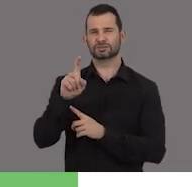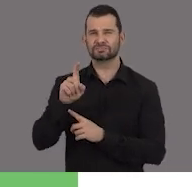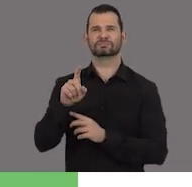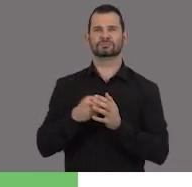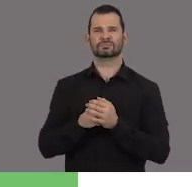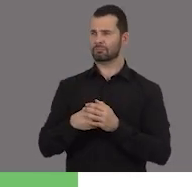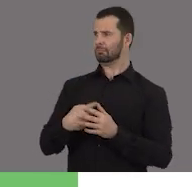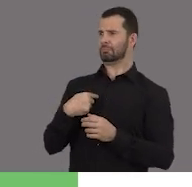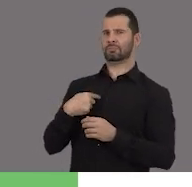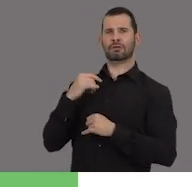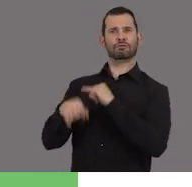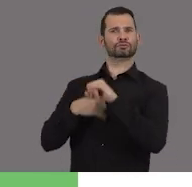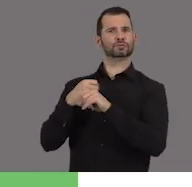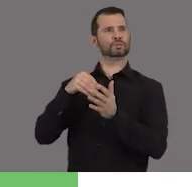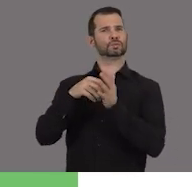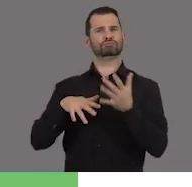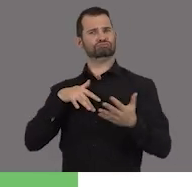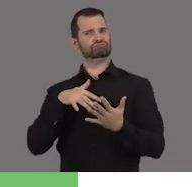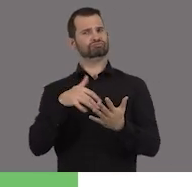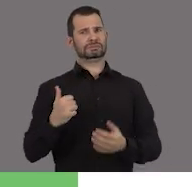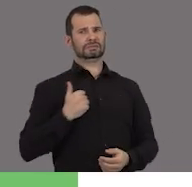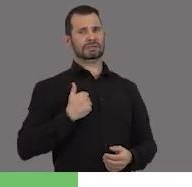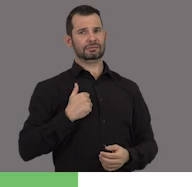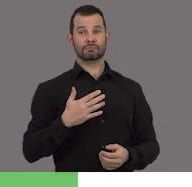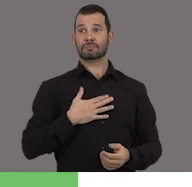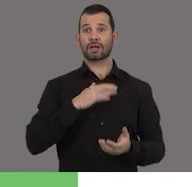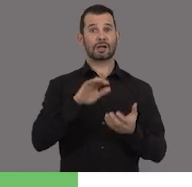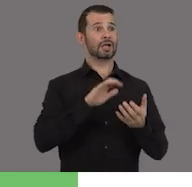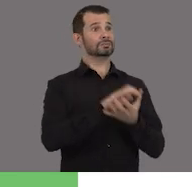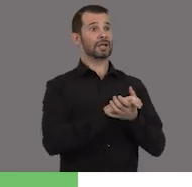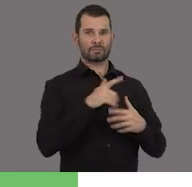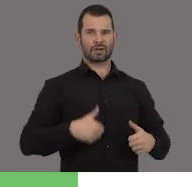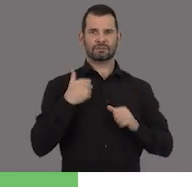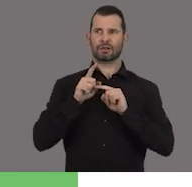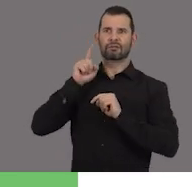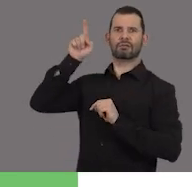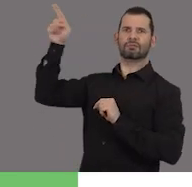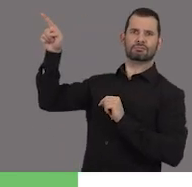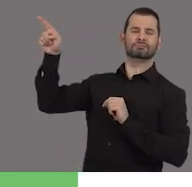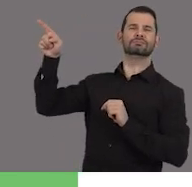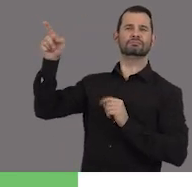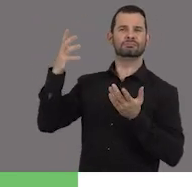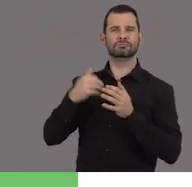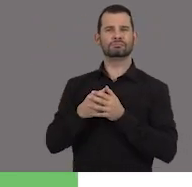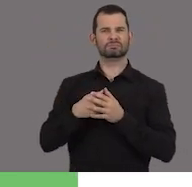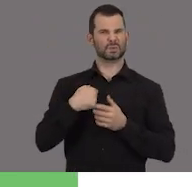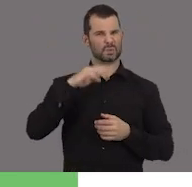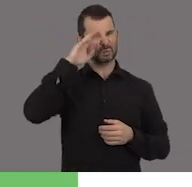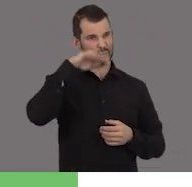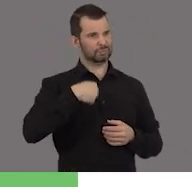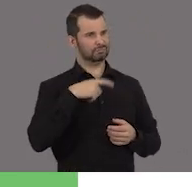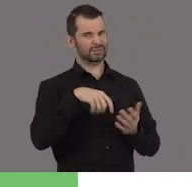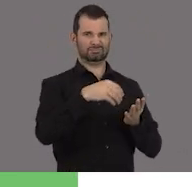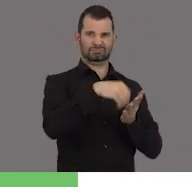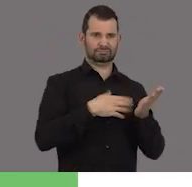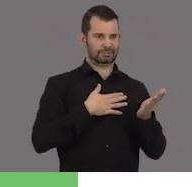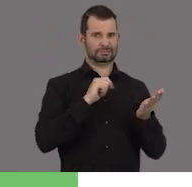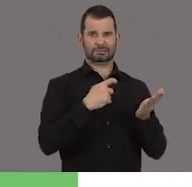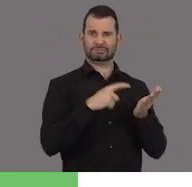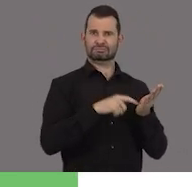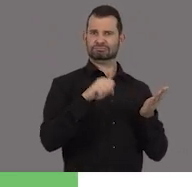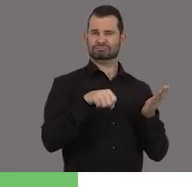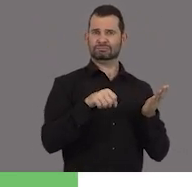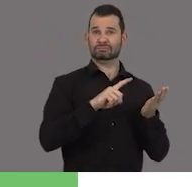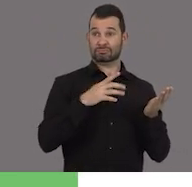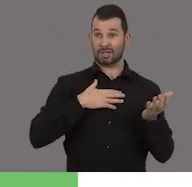Question: I am an international student studying in Canada and my spouse lives overseas. I know I must do my